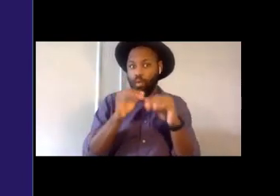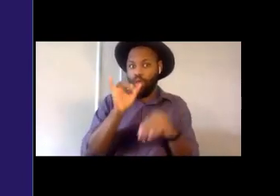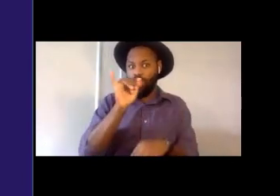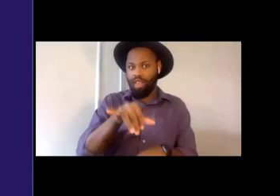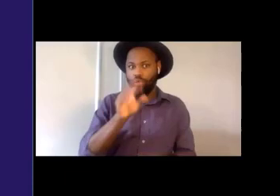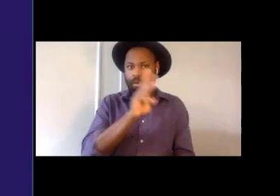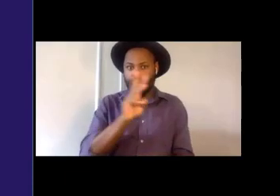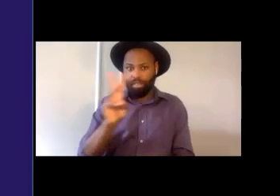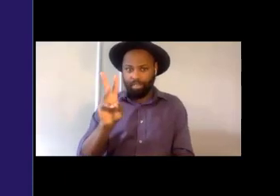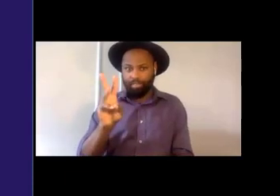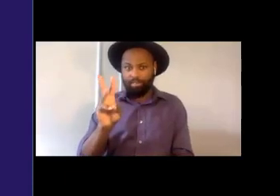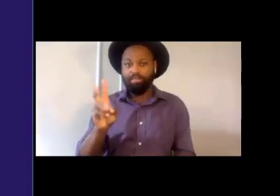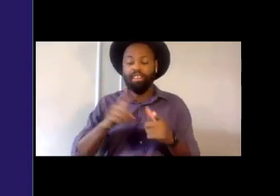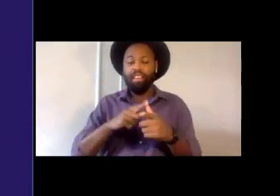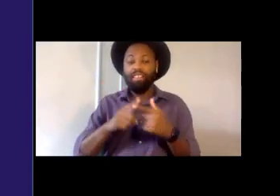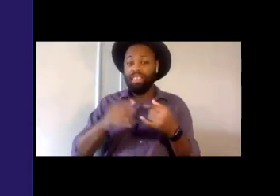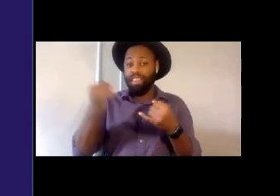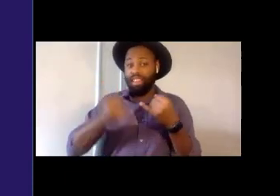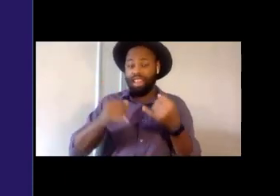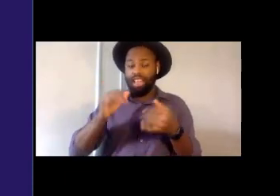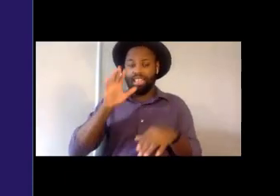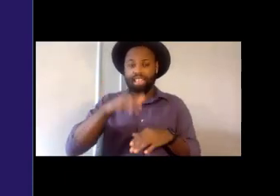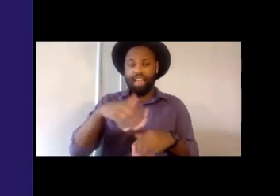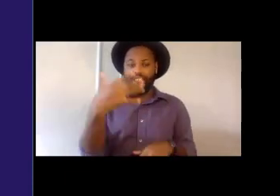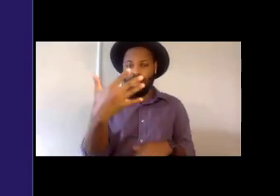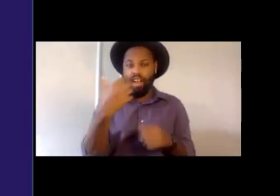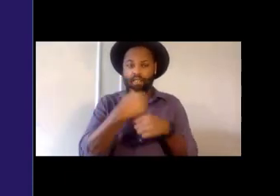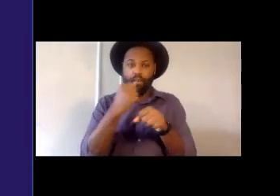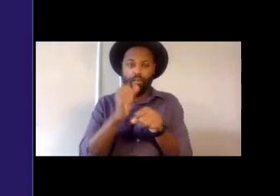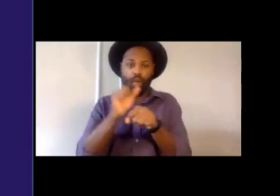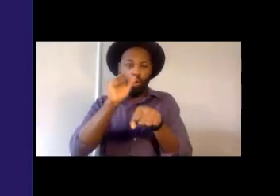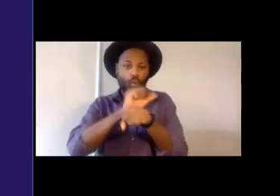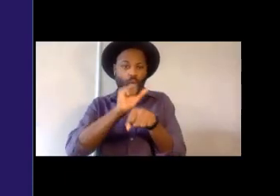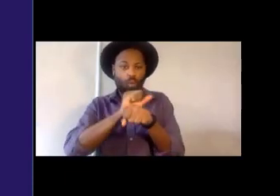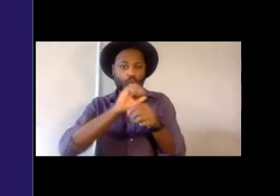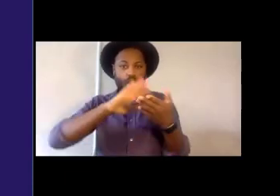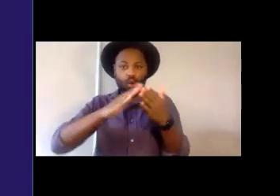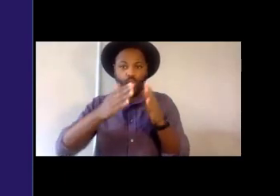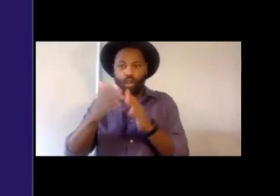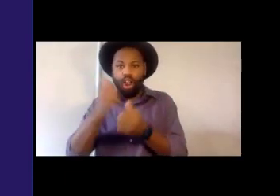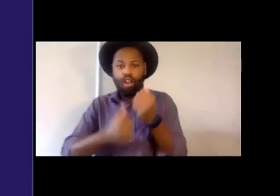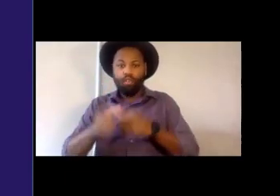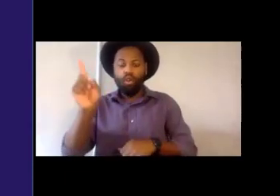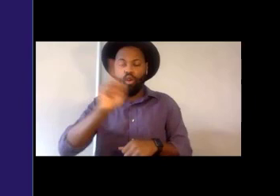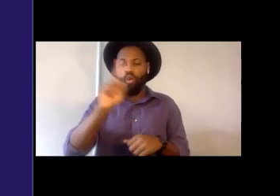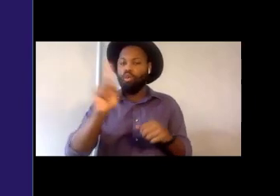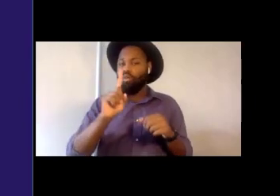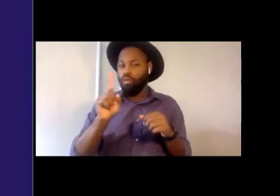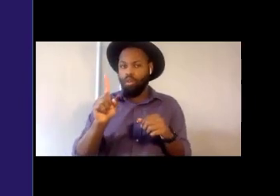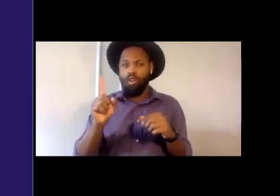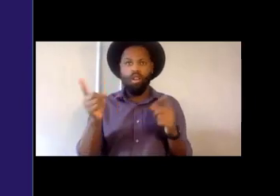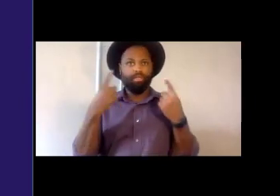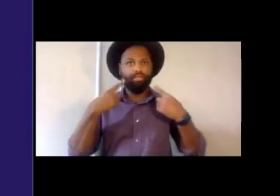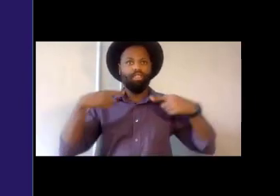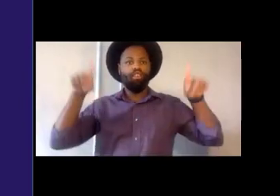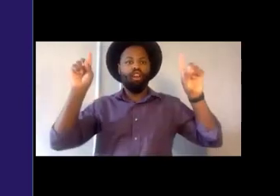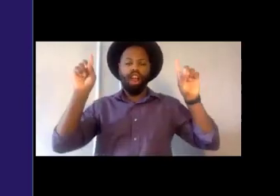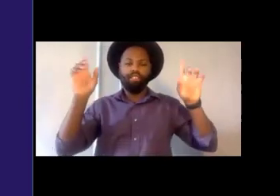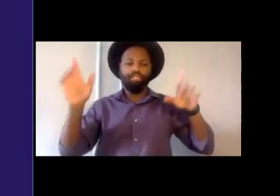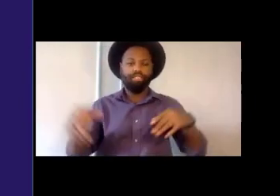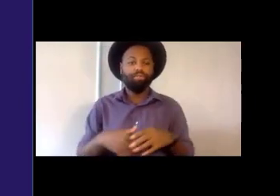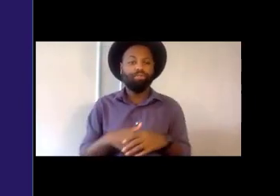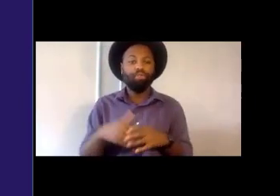And then finally, step 5 is to create work communities where everyone thrives. We want to replace a culture